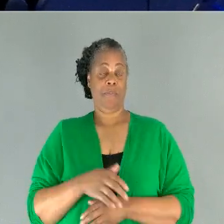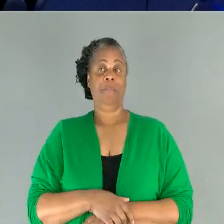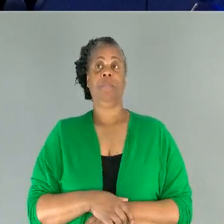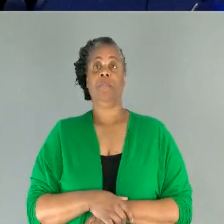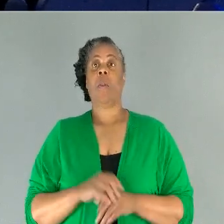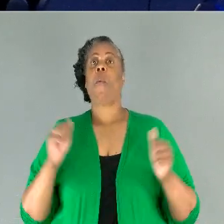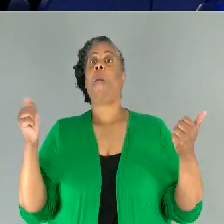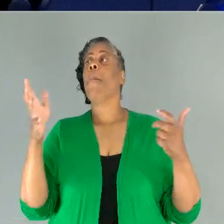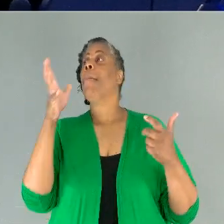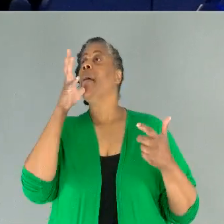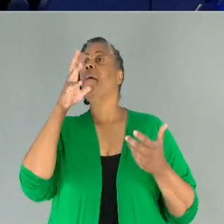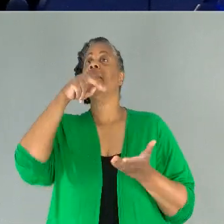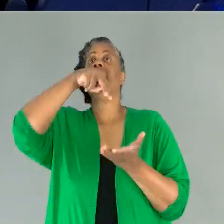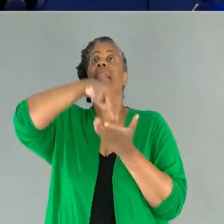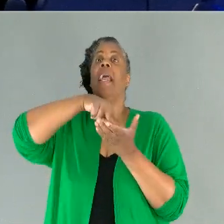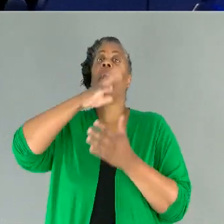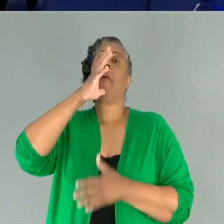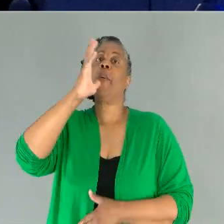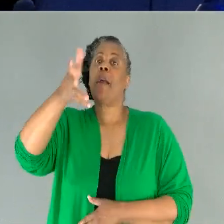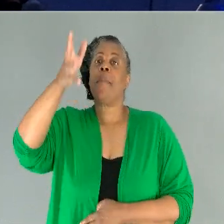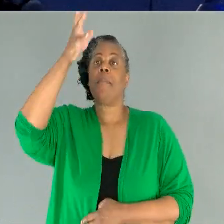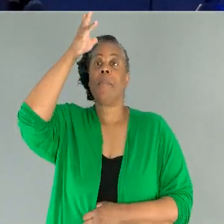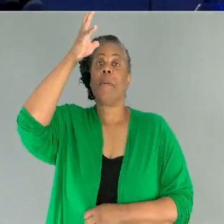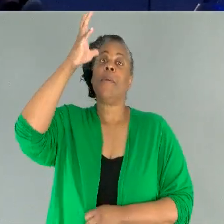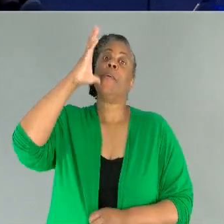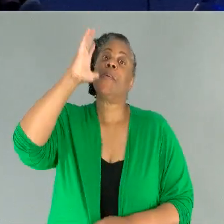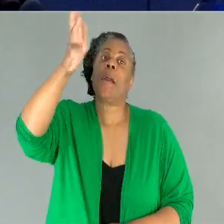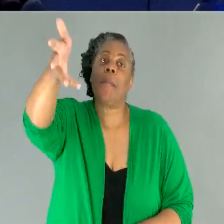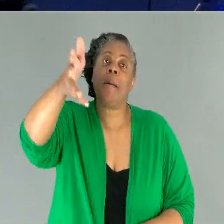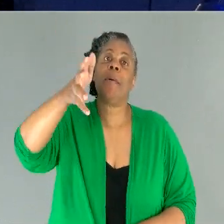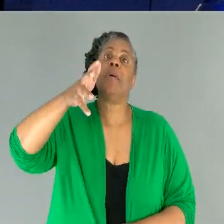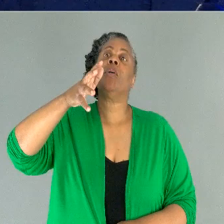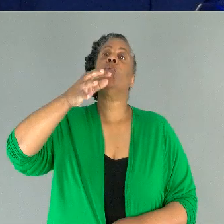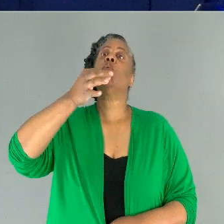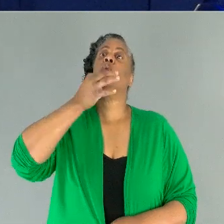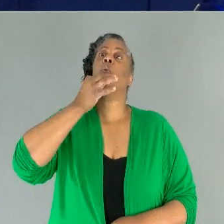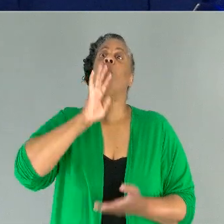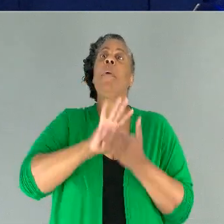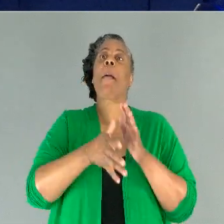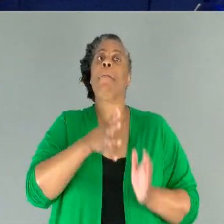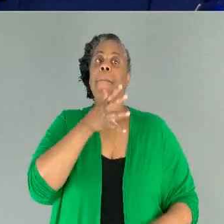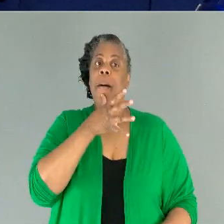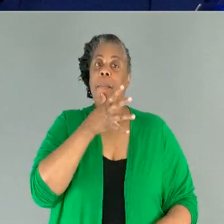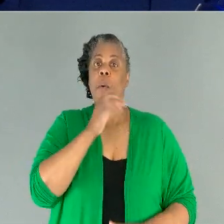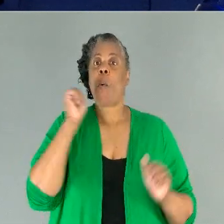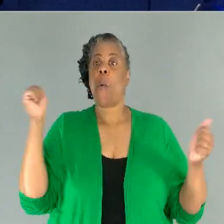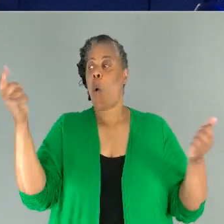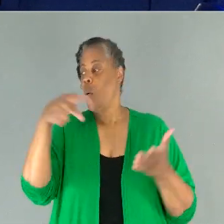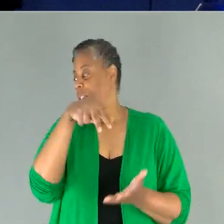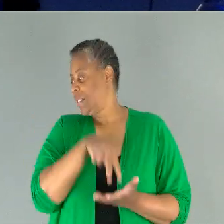Every mother, every grandmother, every future mother stand in this room.